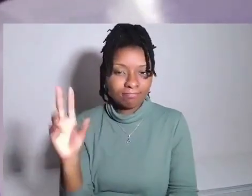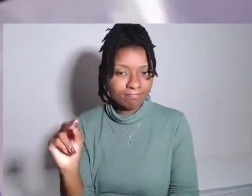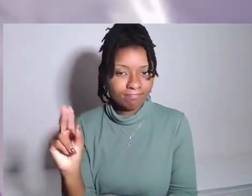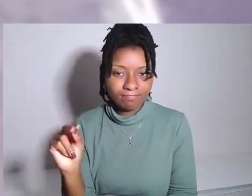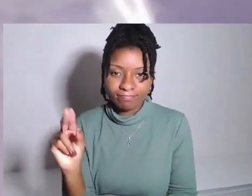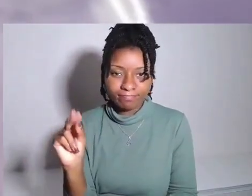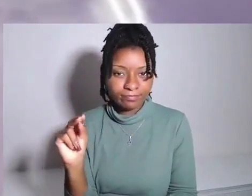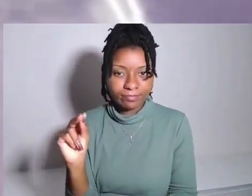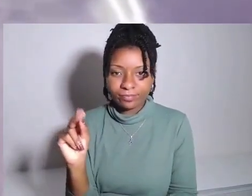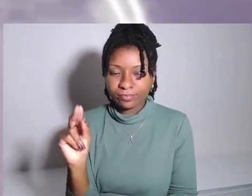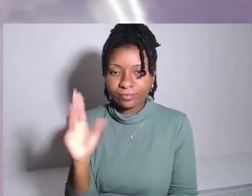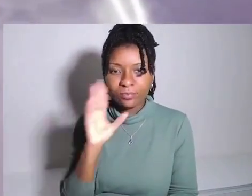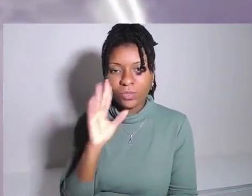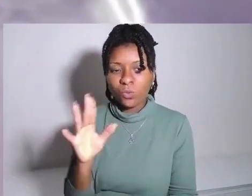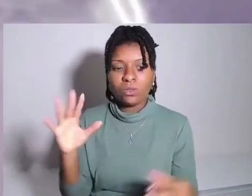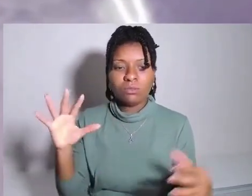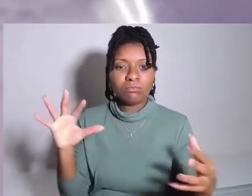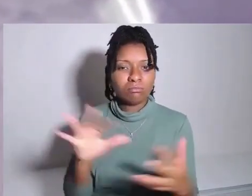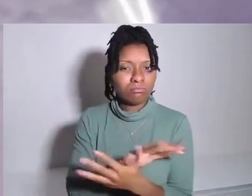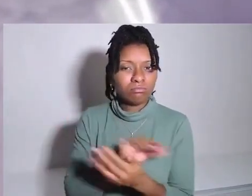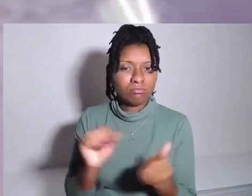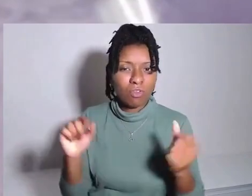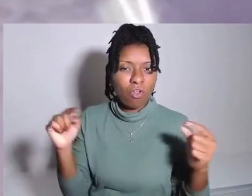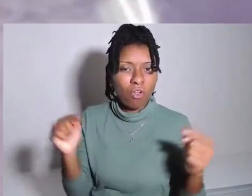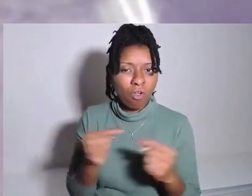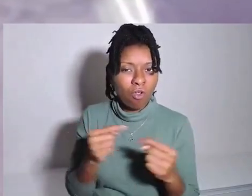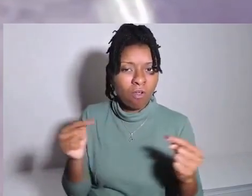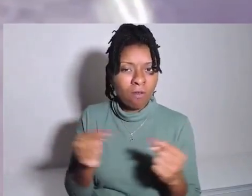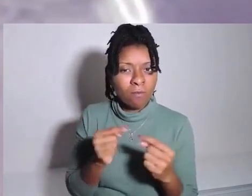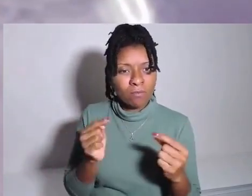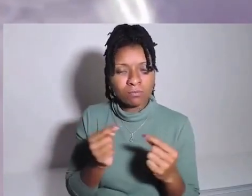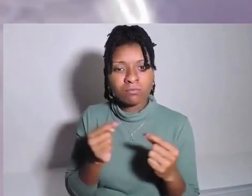It will harm us over time.